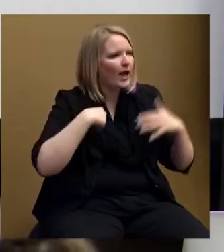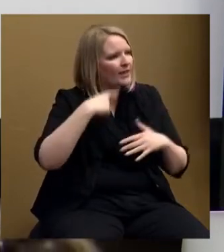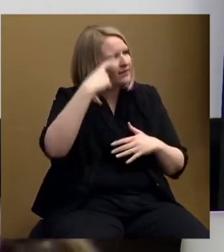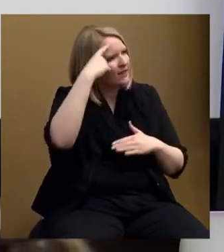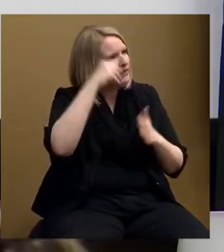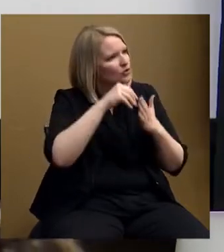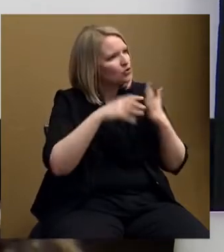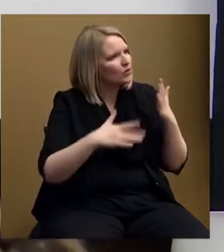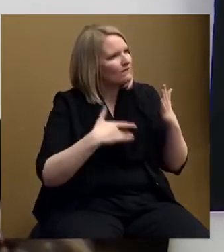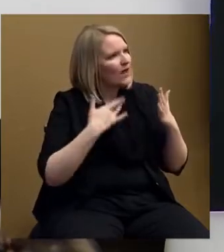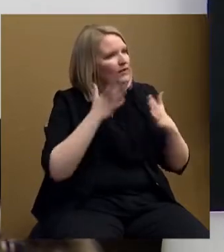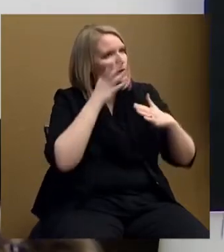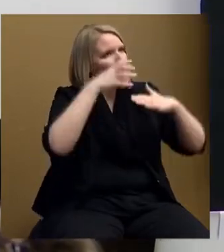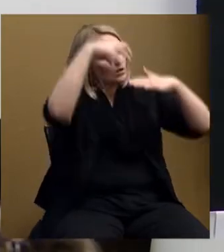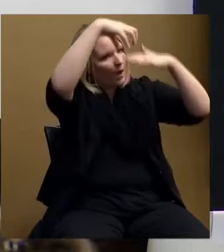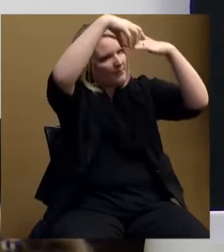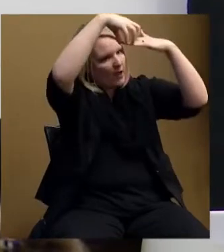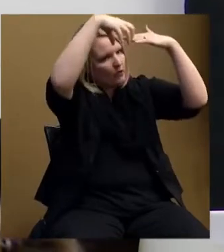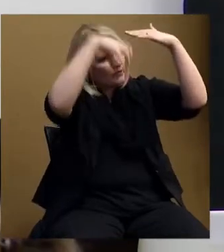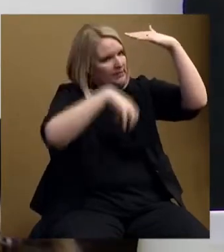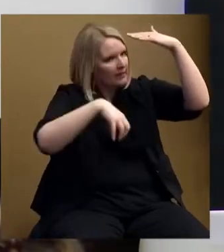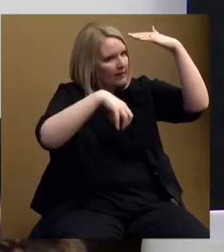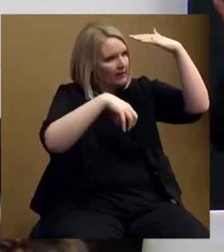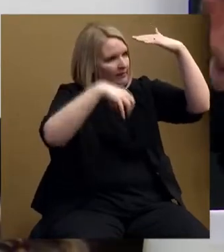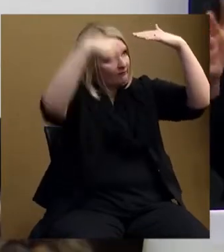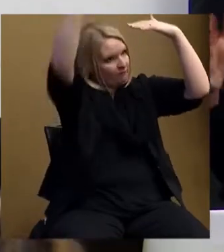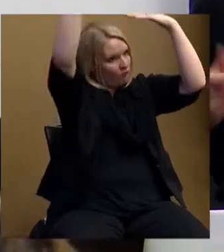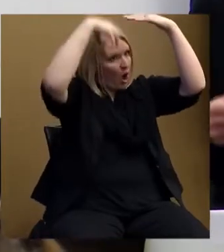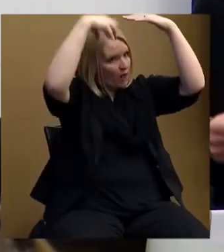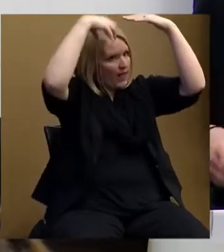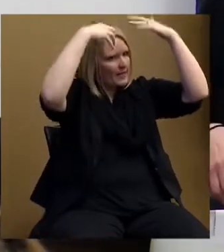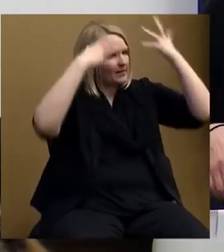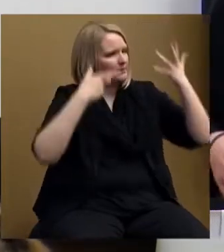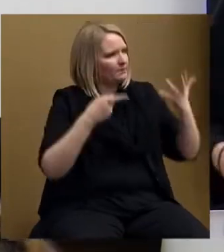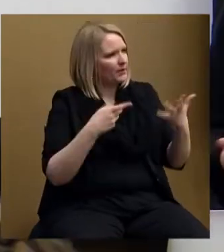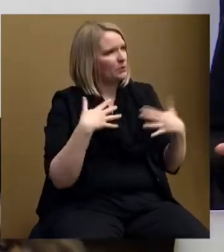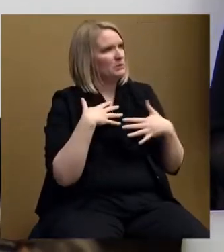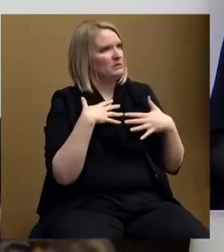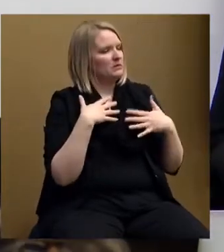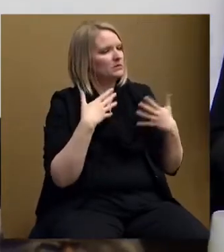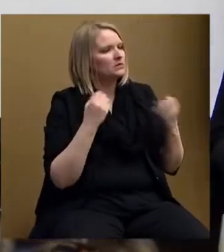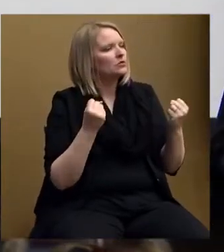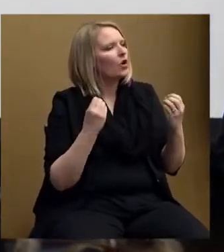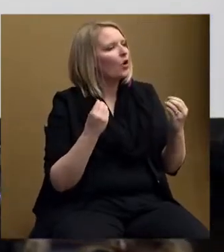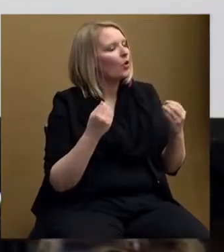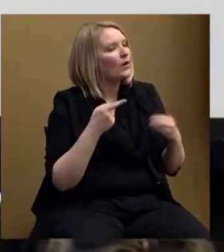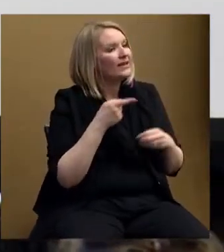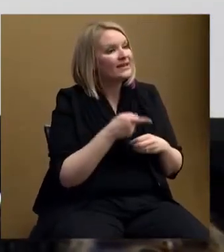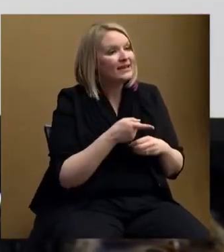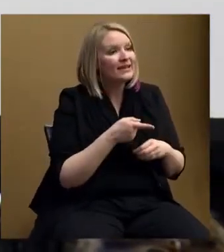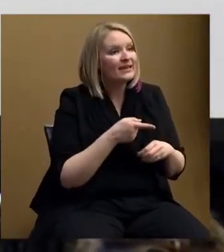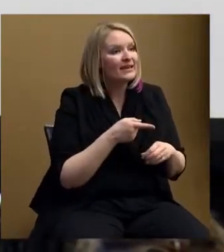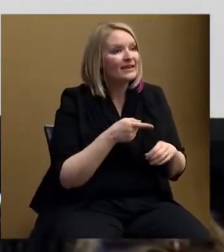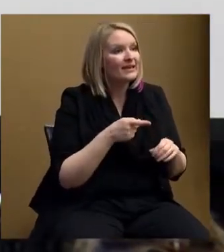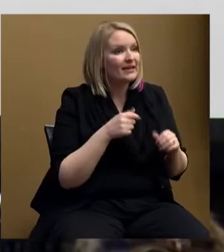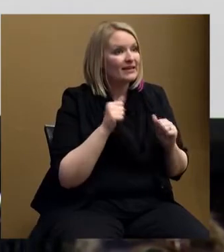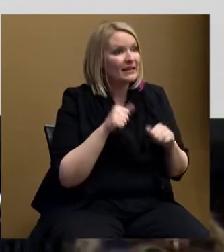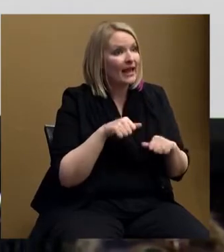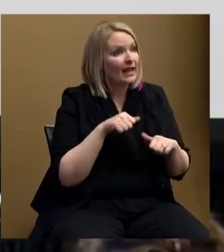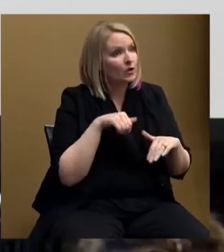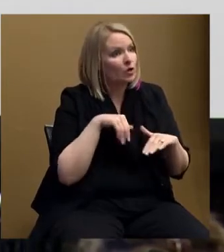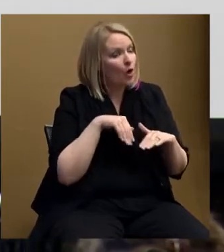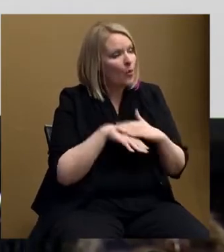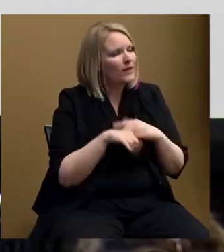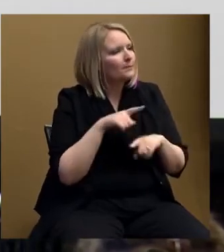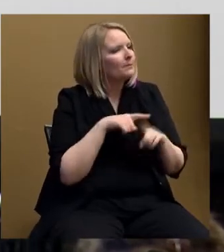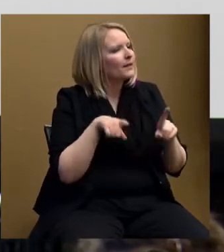was going to come through onto his head. I'm not quite sure. But so here he is. He's able to go in, but he